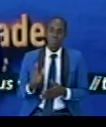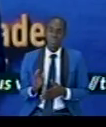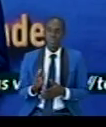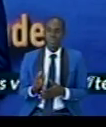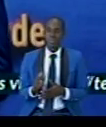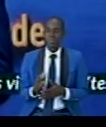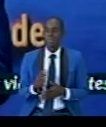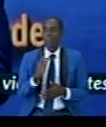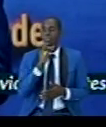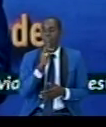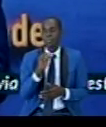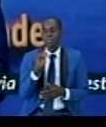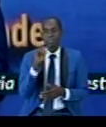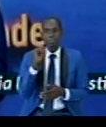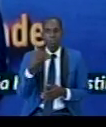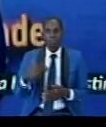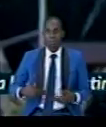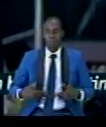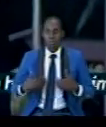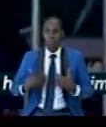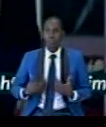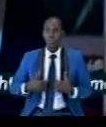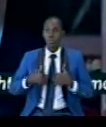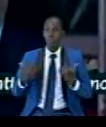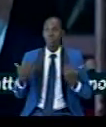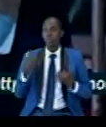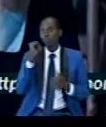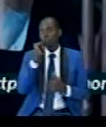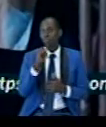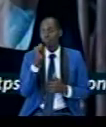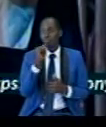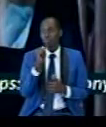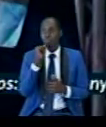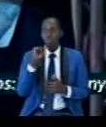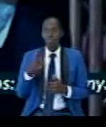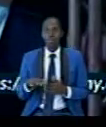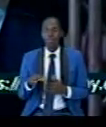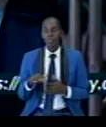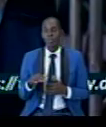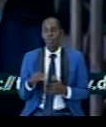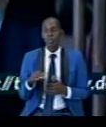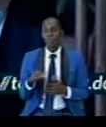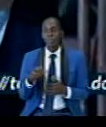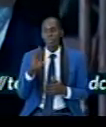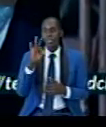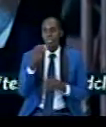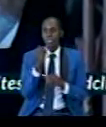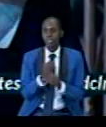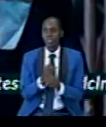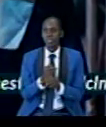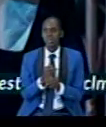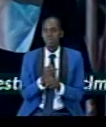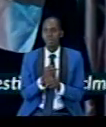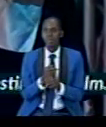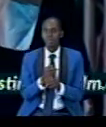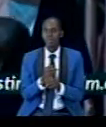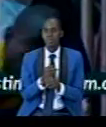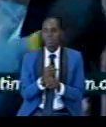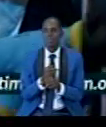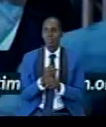9 years old, Moses Peace, from Oka region. She had